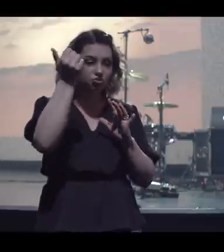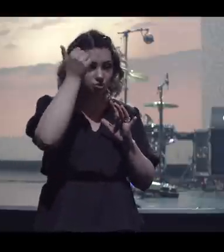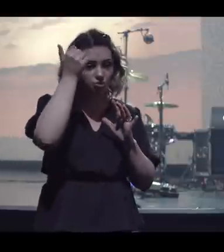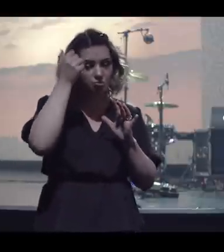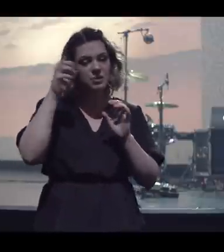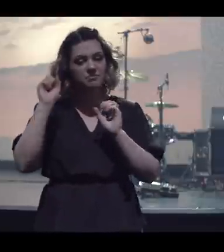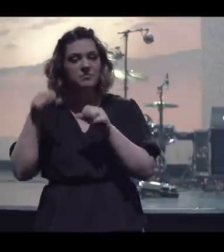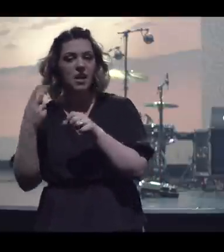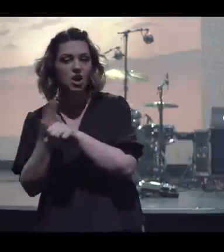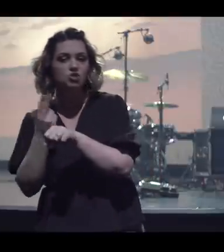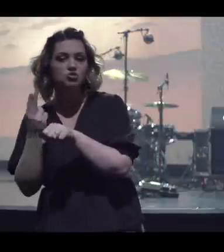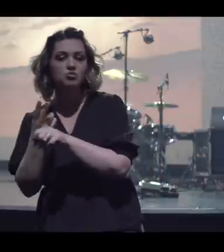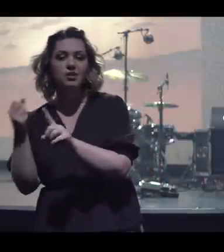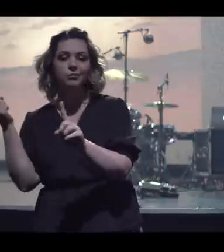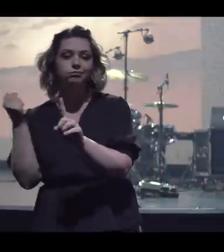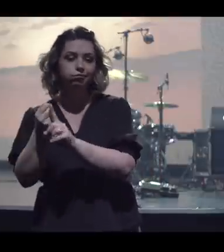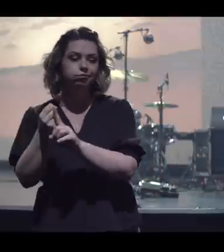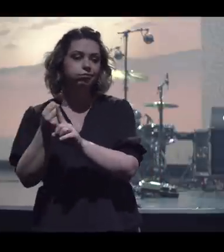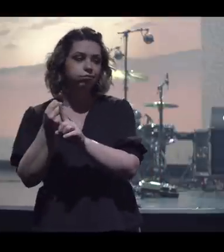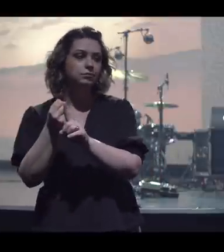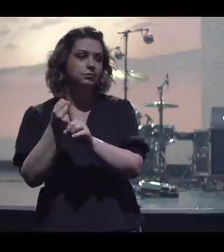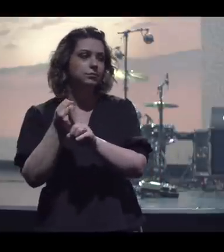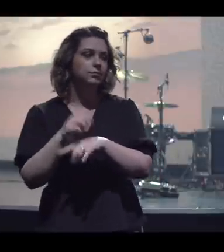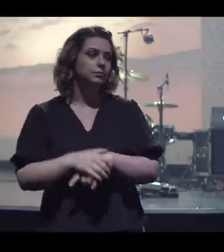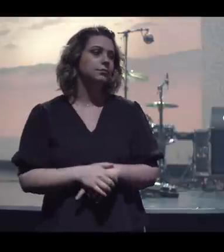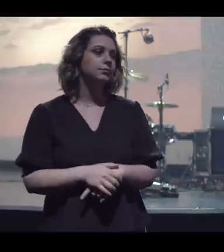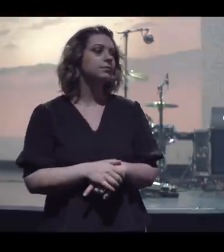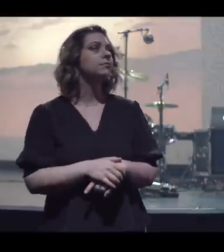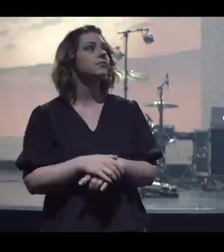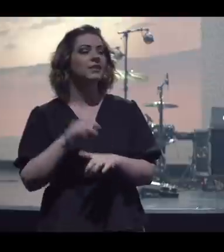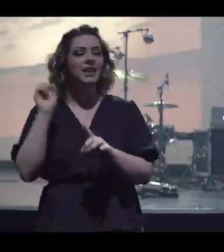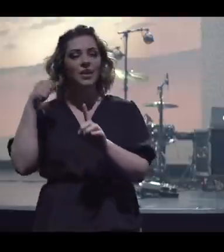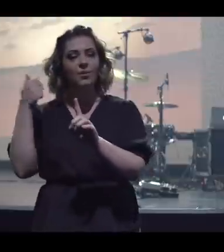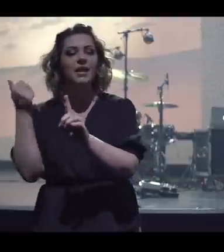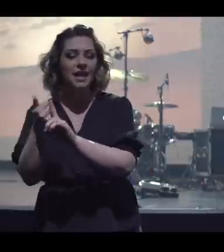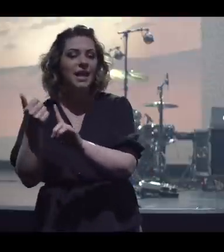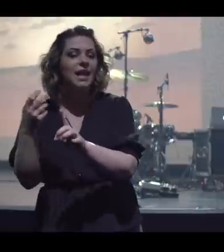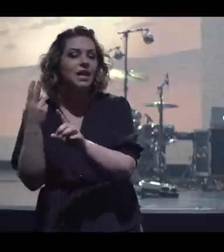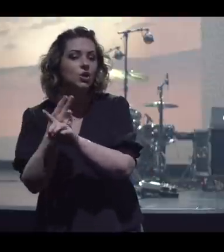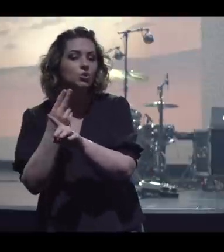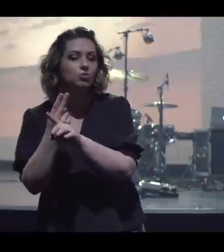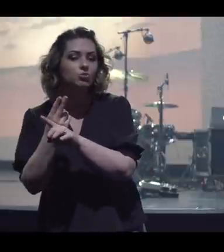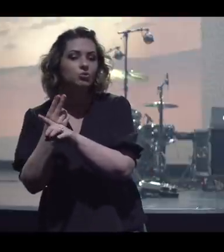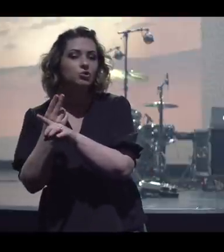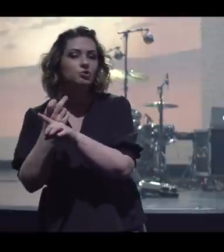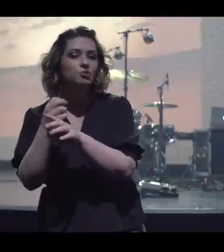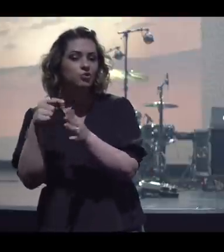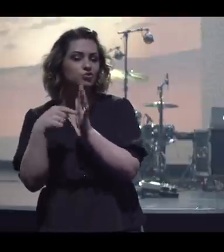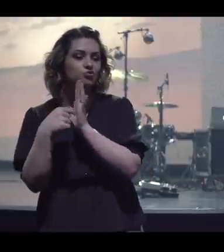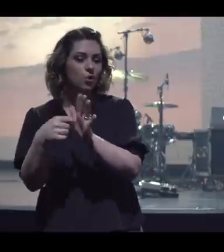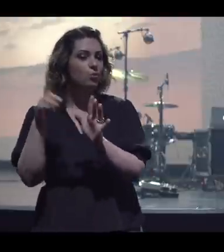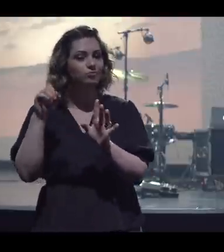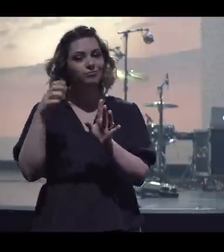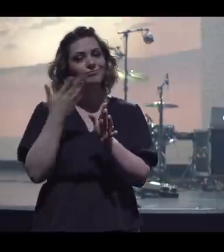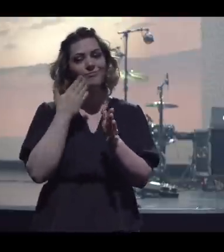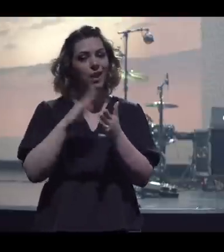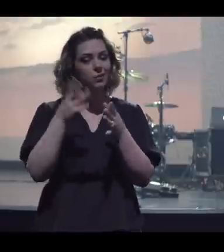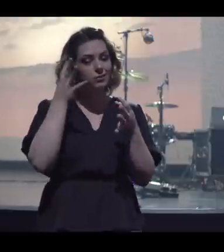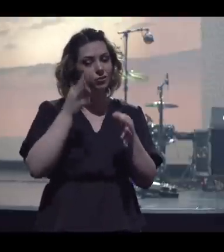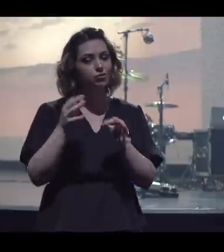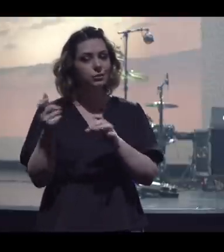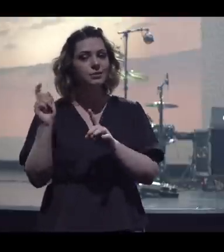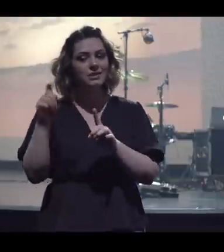walk away, with deadly accuracy, the shepherd can go, boom, and nail that sucker in the back of the head,